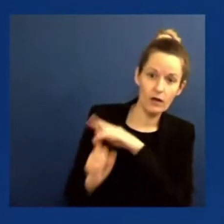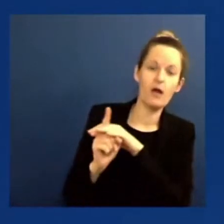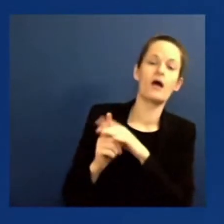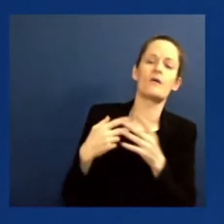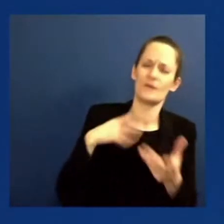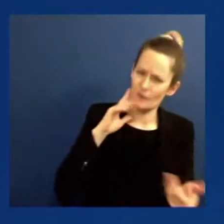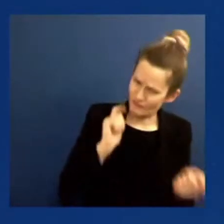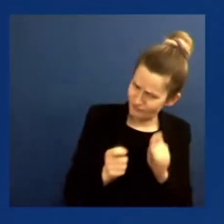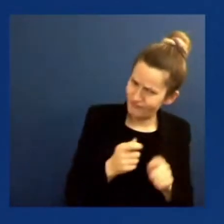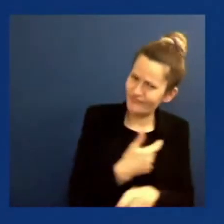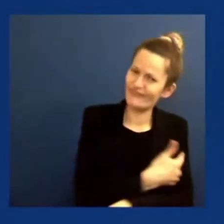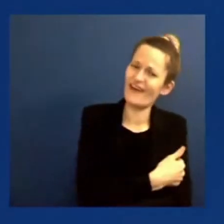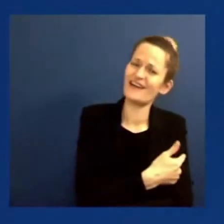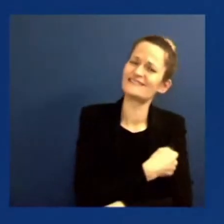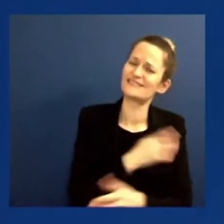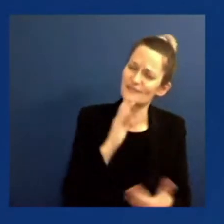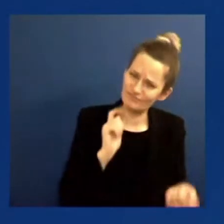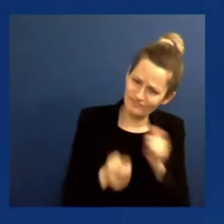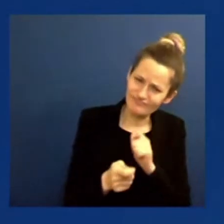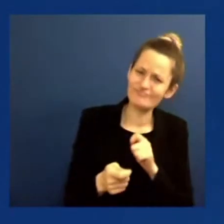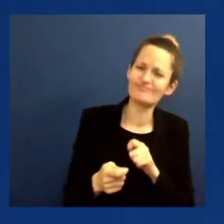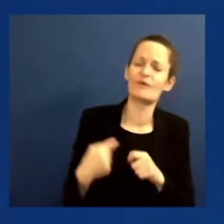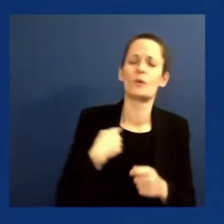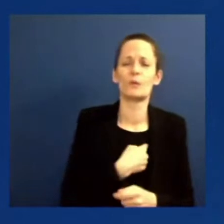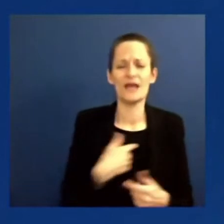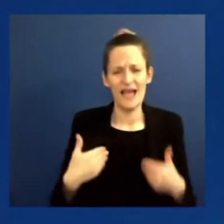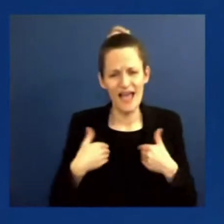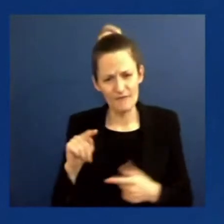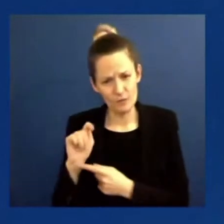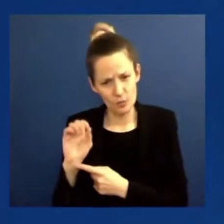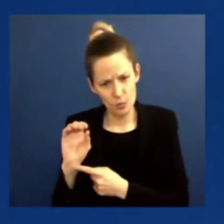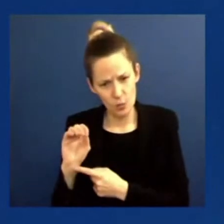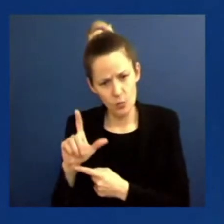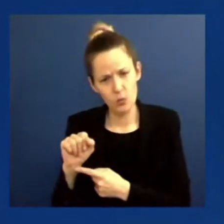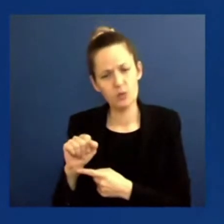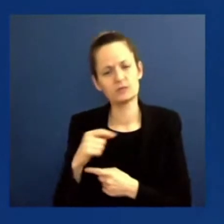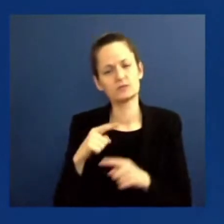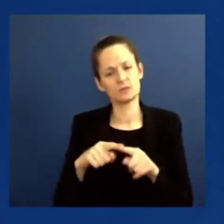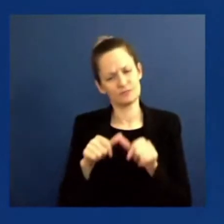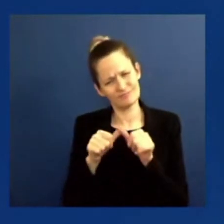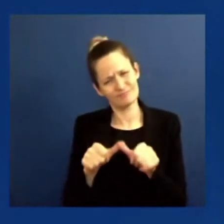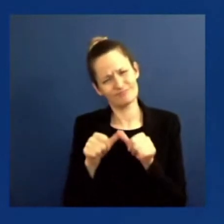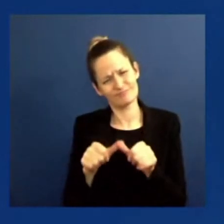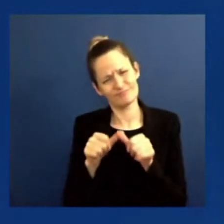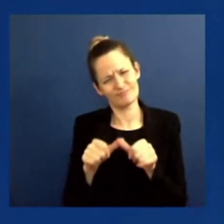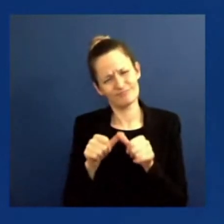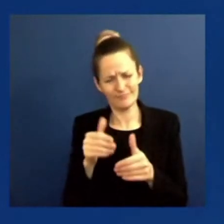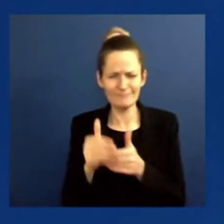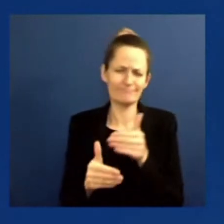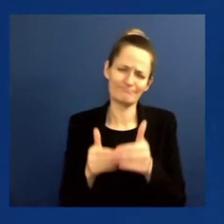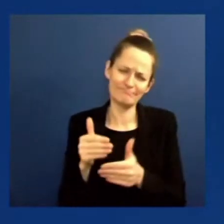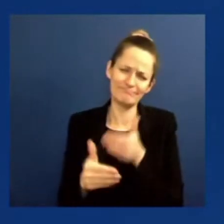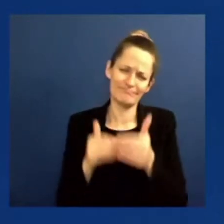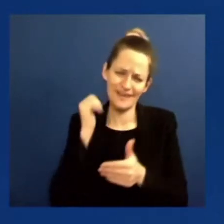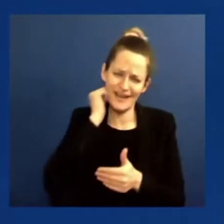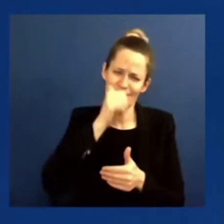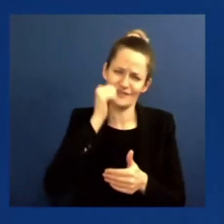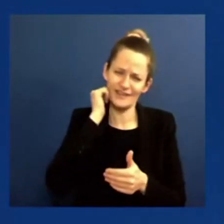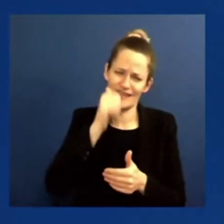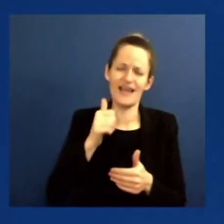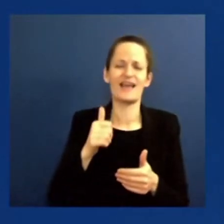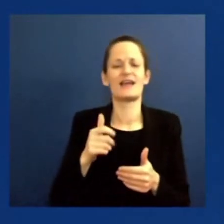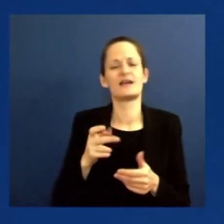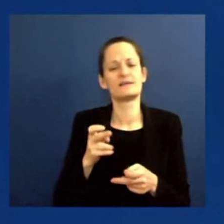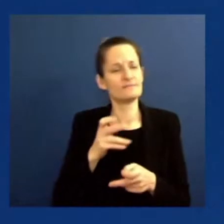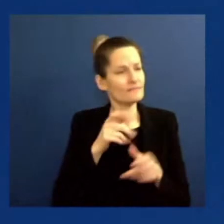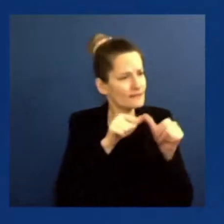sure that we are able to continue to operate businesses, to keep our schools open, just as